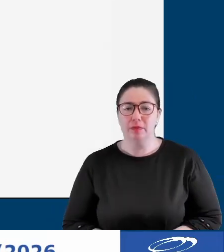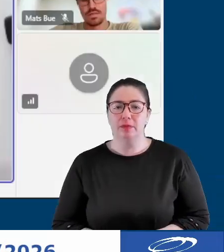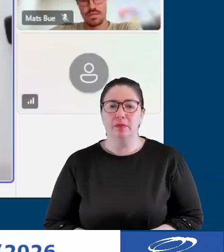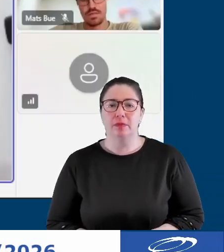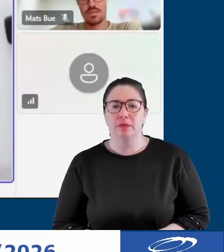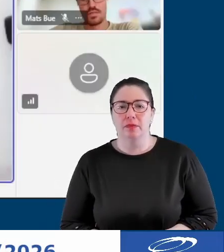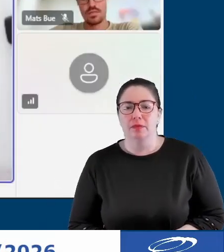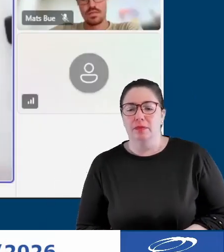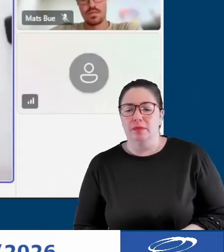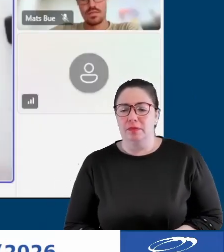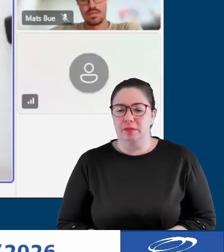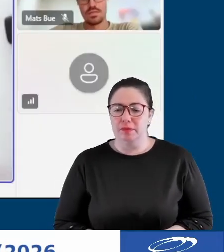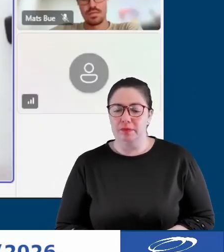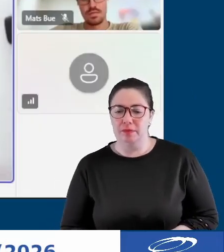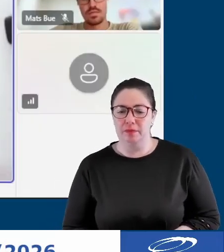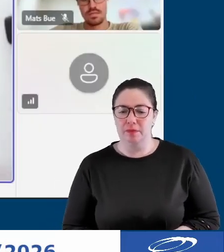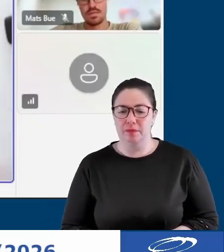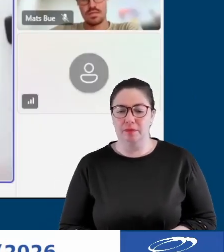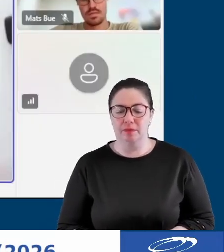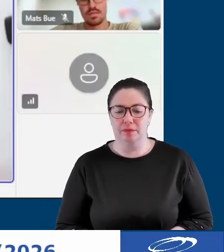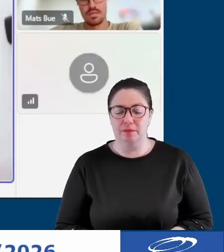to irrigate.